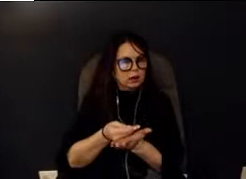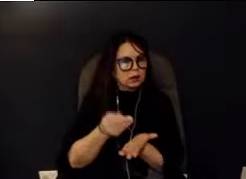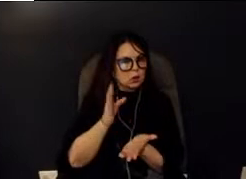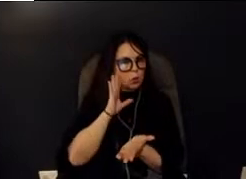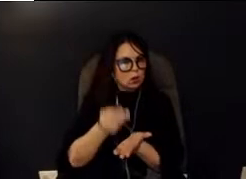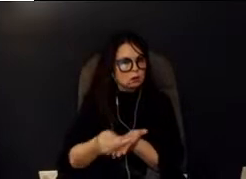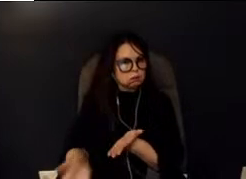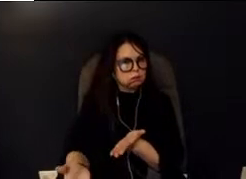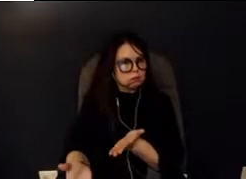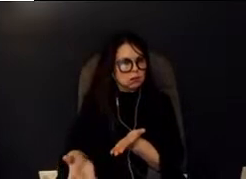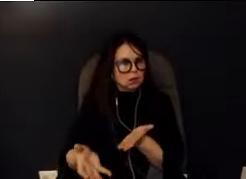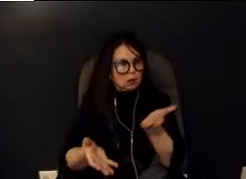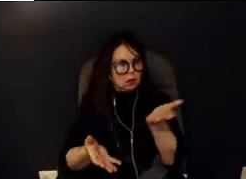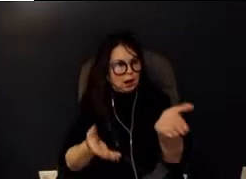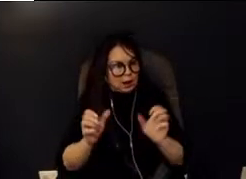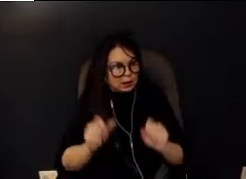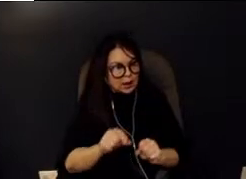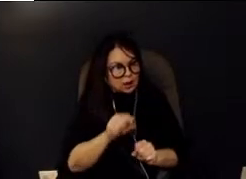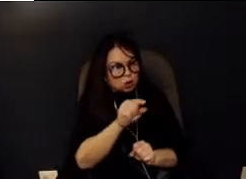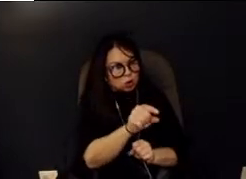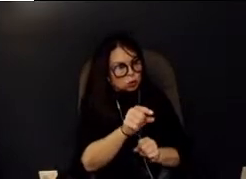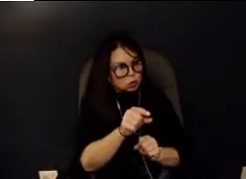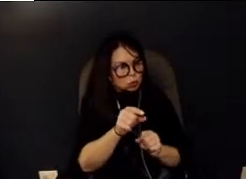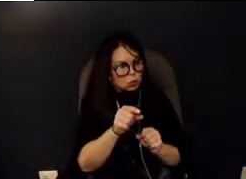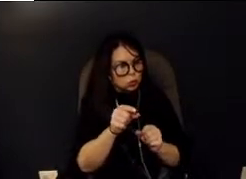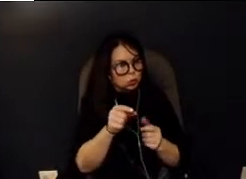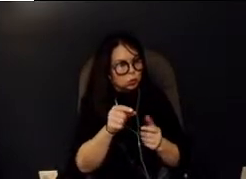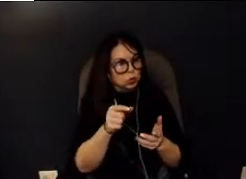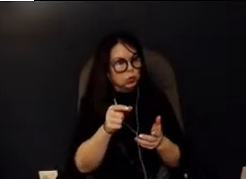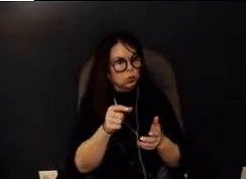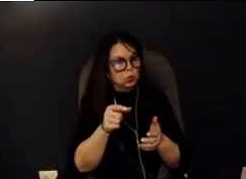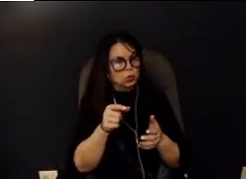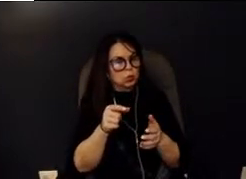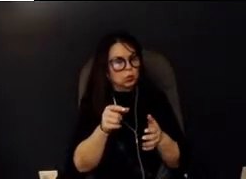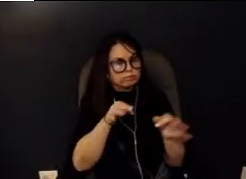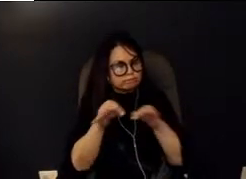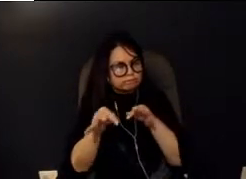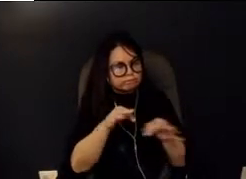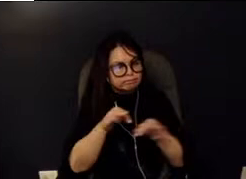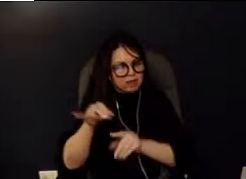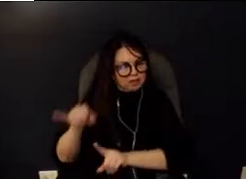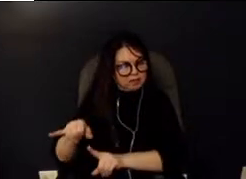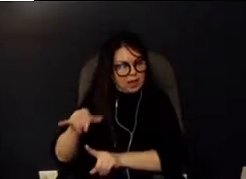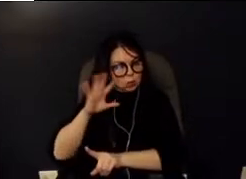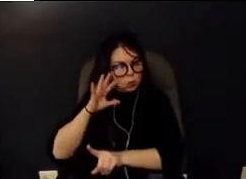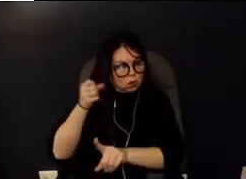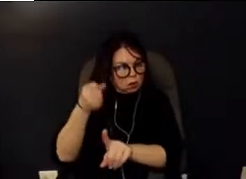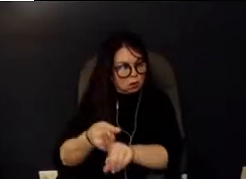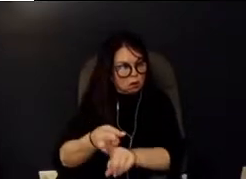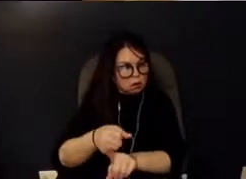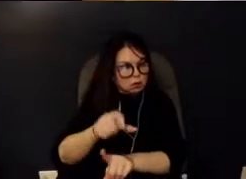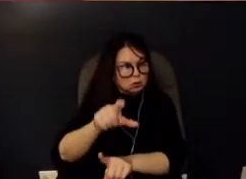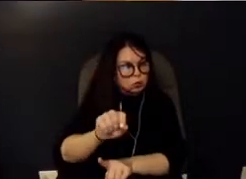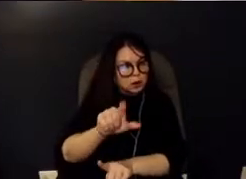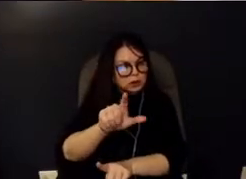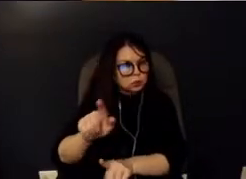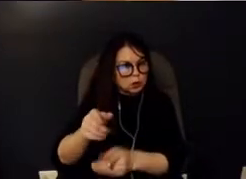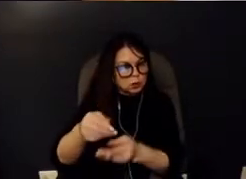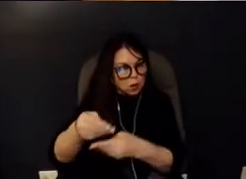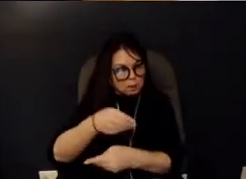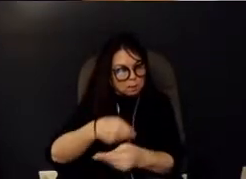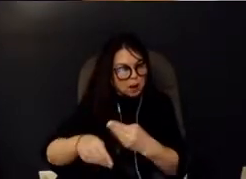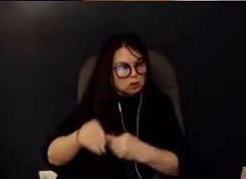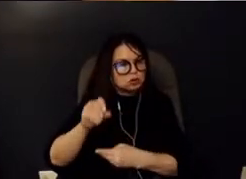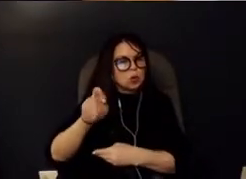way affect the upcoming 2021 budget or prevent the mayor or the council in next year's